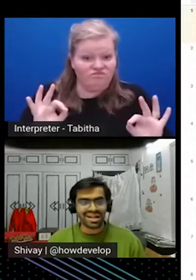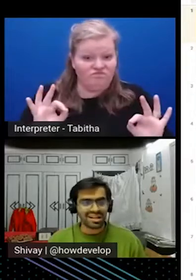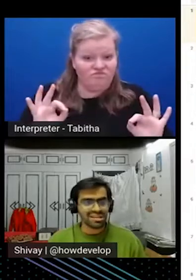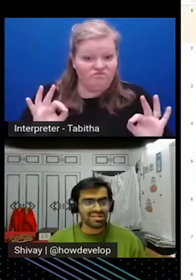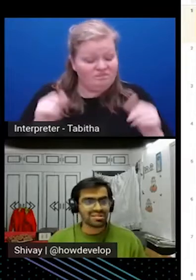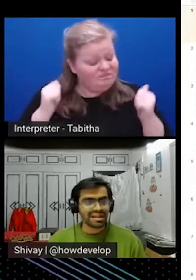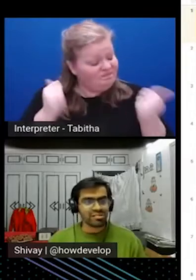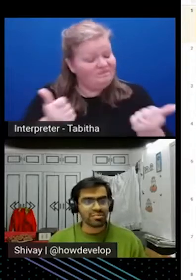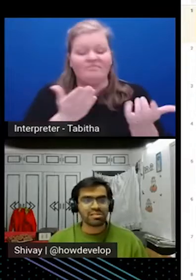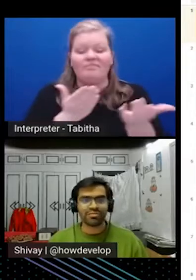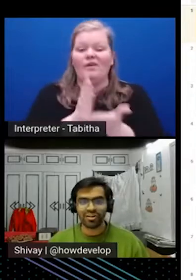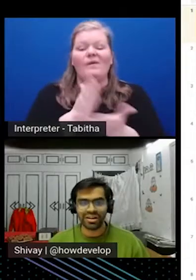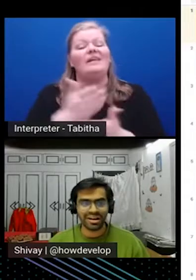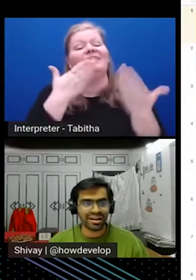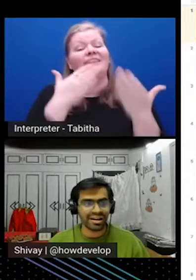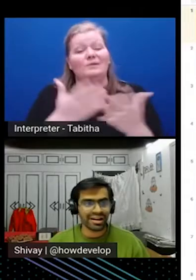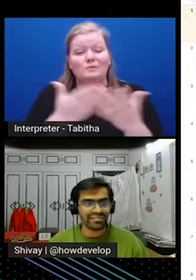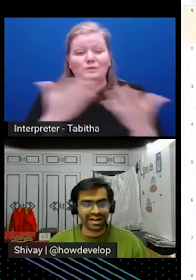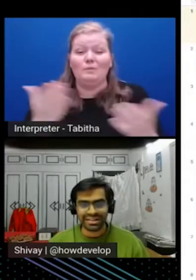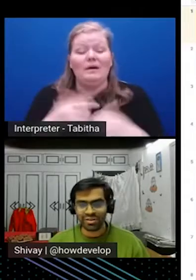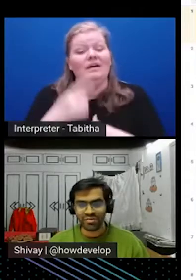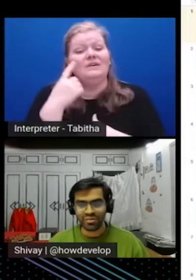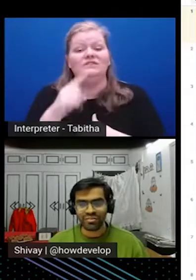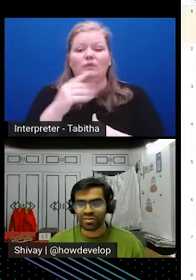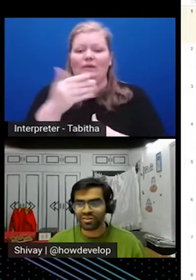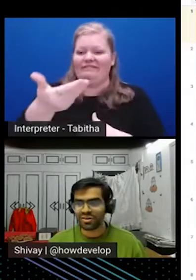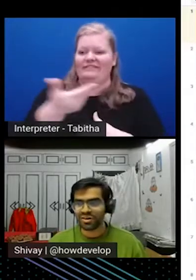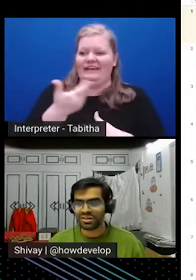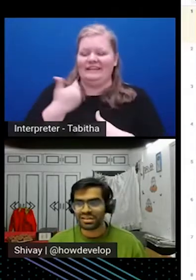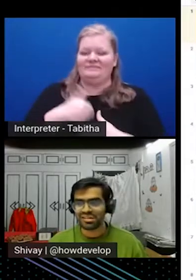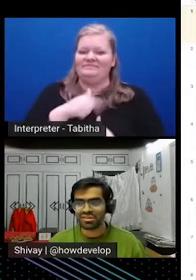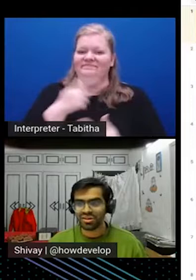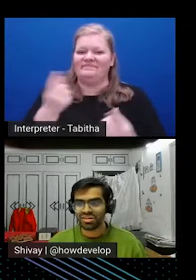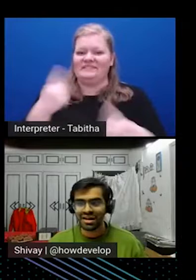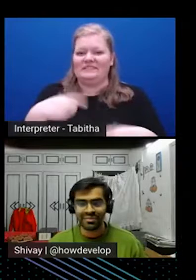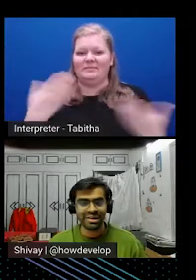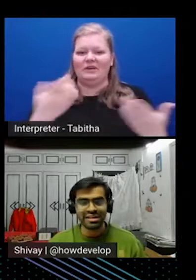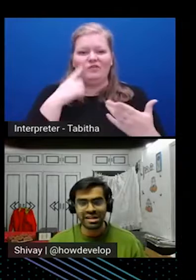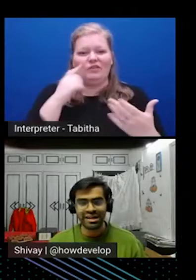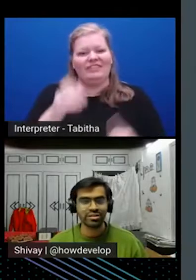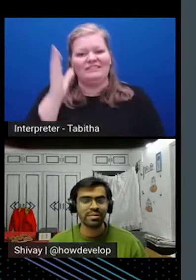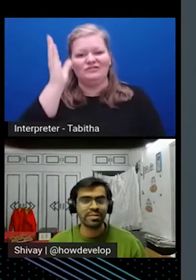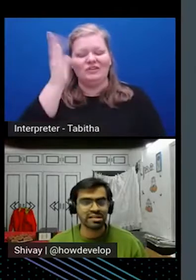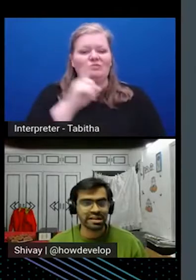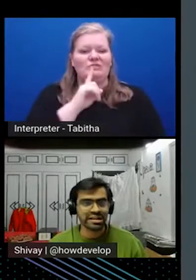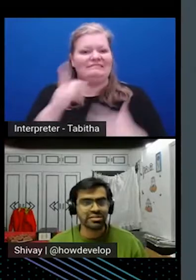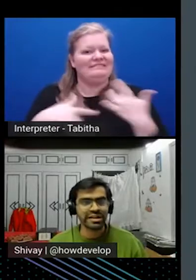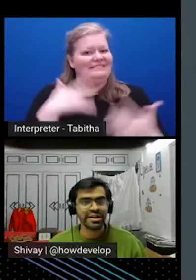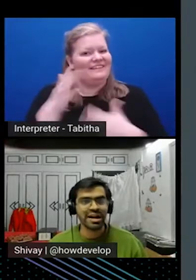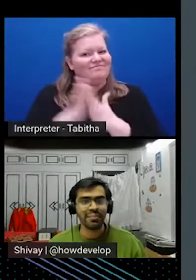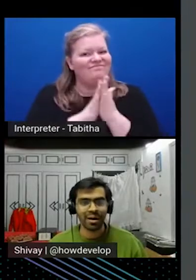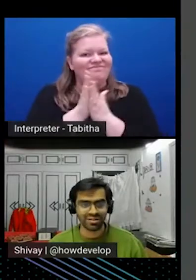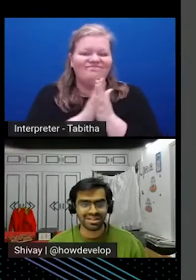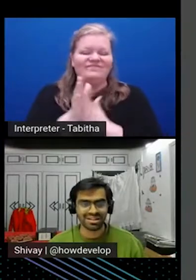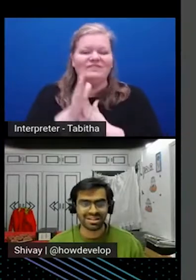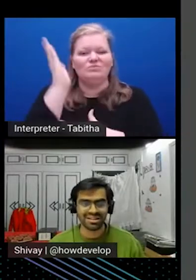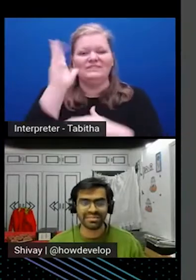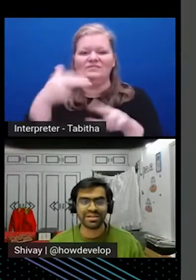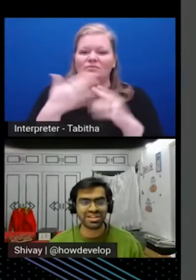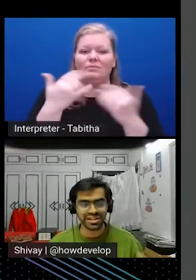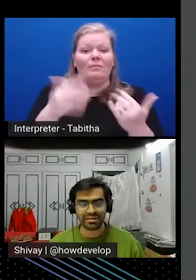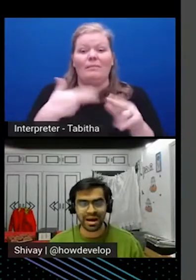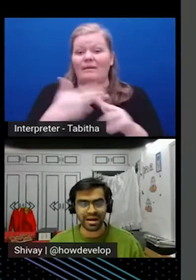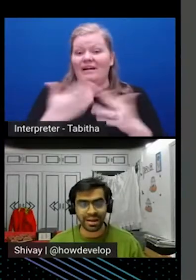All right. So thank you so much for inviting me over for this talk. I'm really excited to be presenting today about